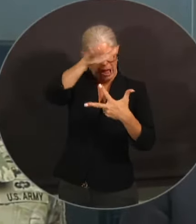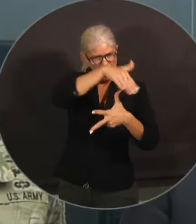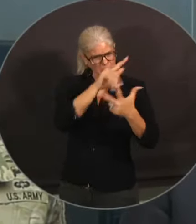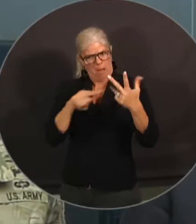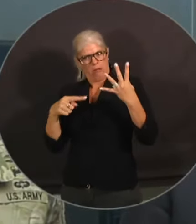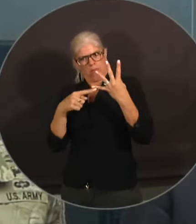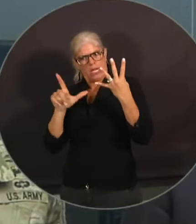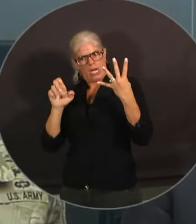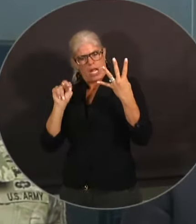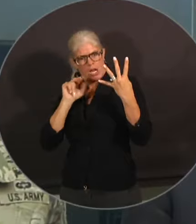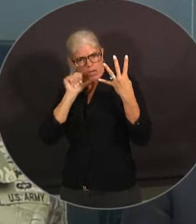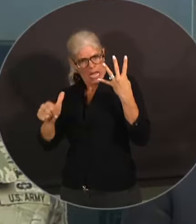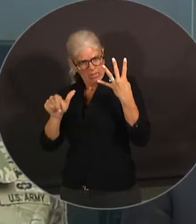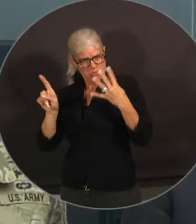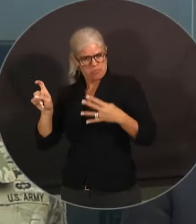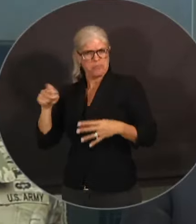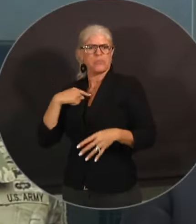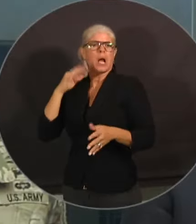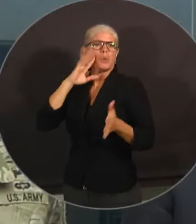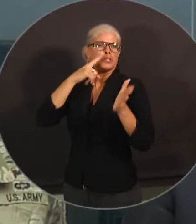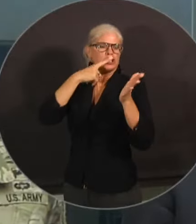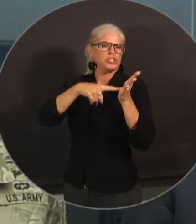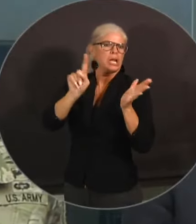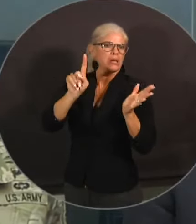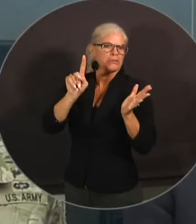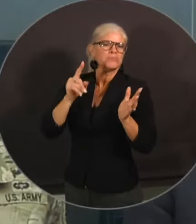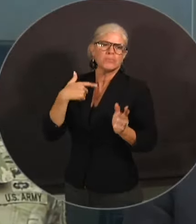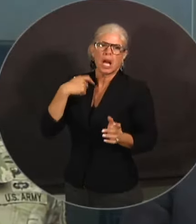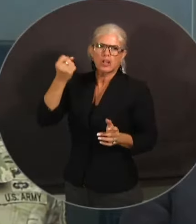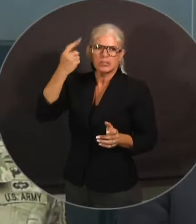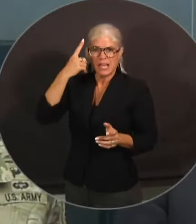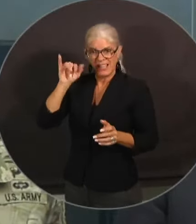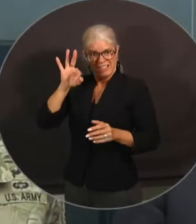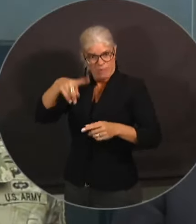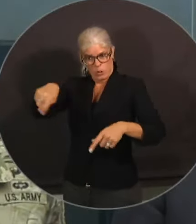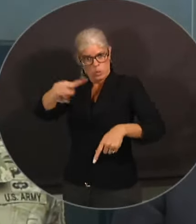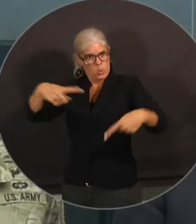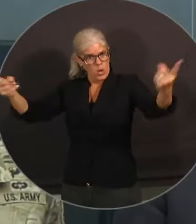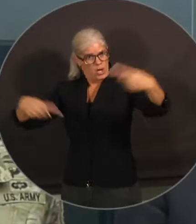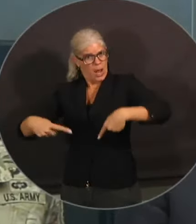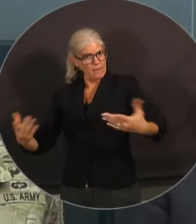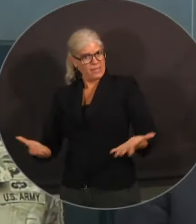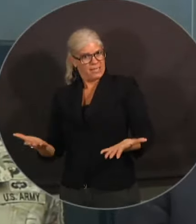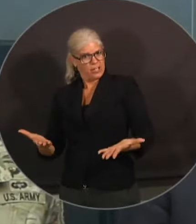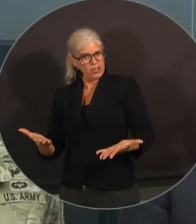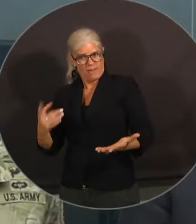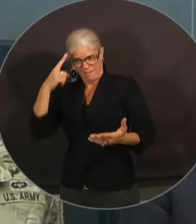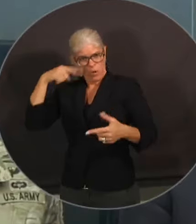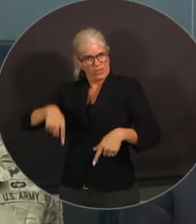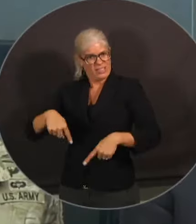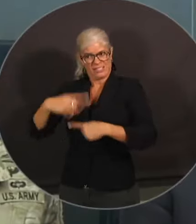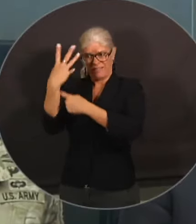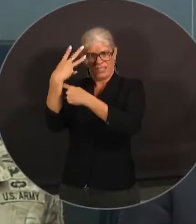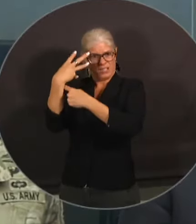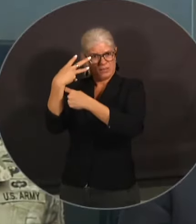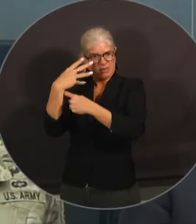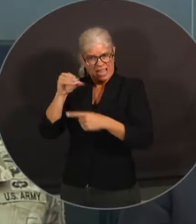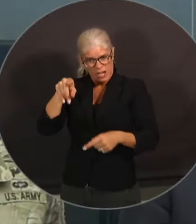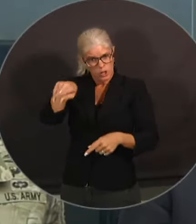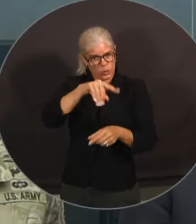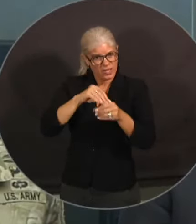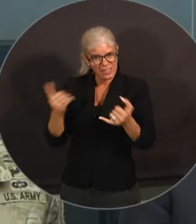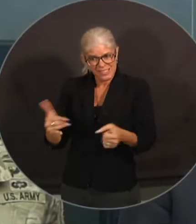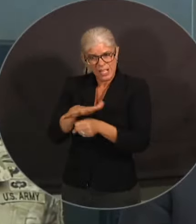homes, which makes sense. If you come here, and I'm going to just briefly, if you allow me, Governor, put my local county EM director hat back